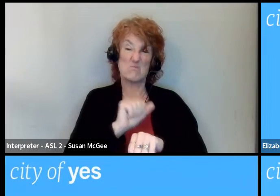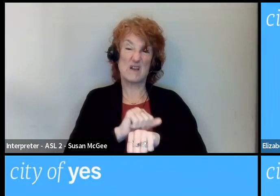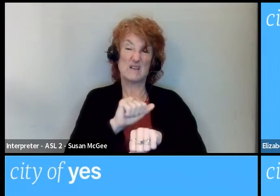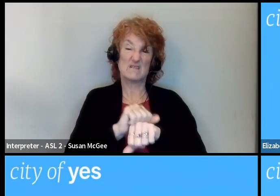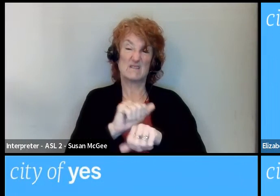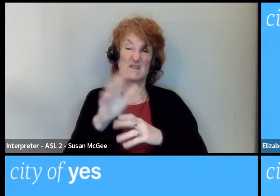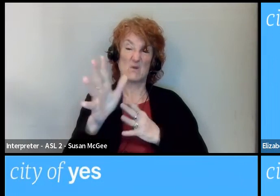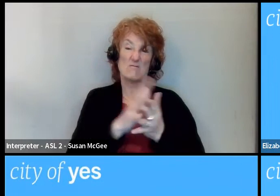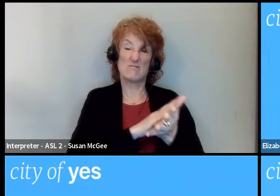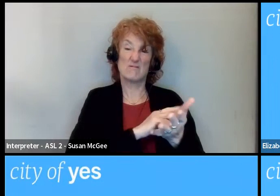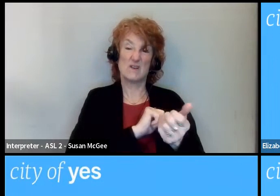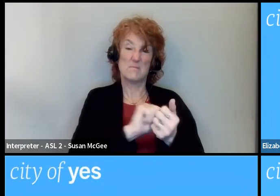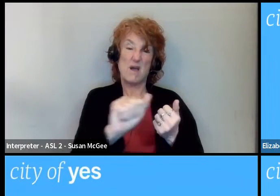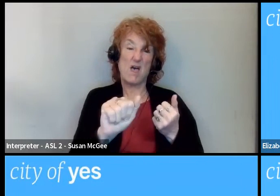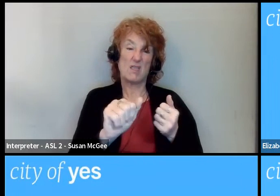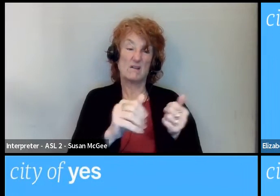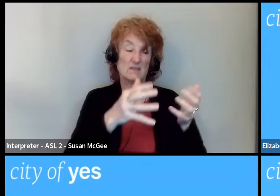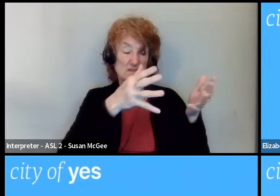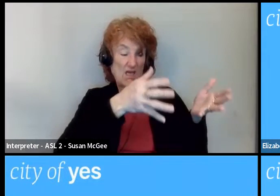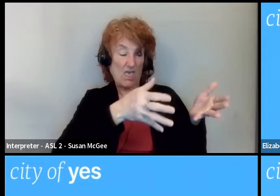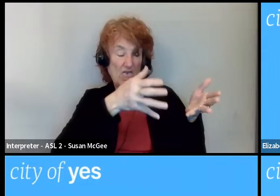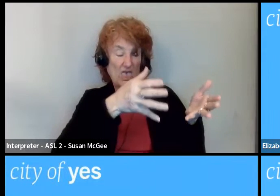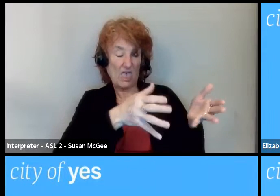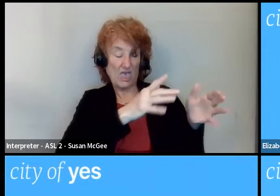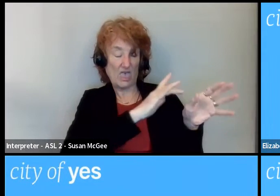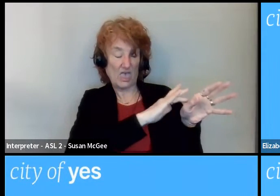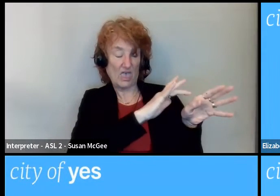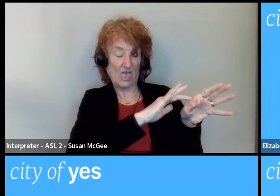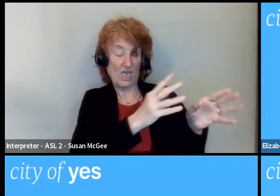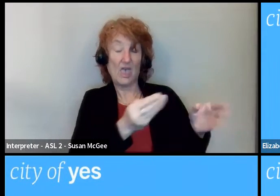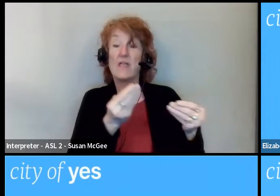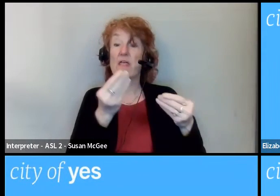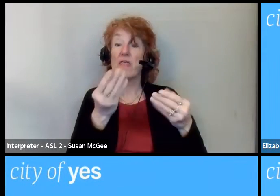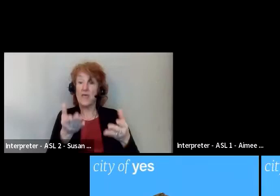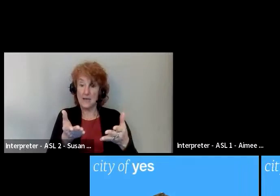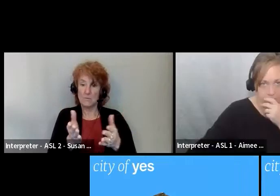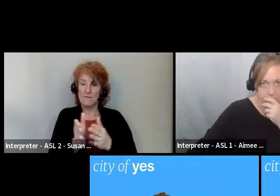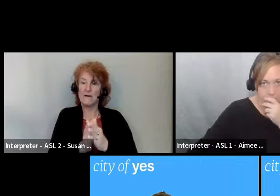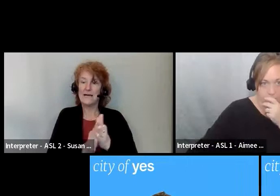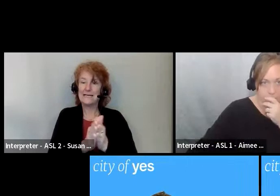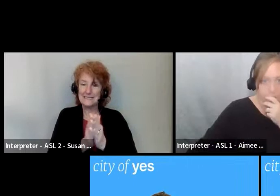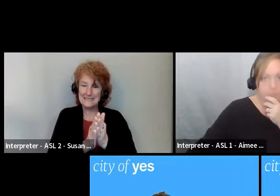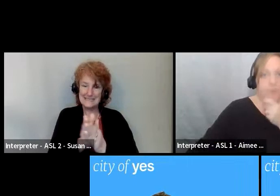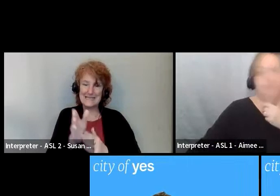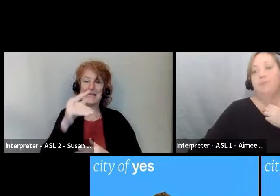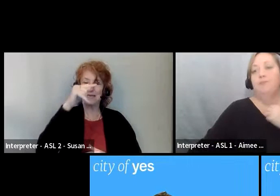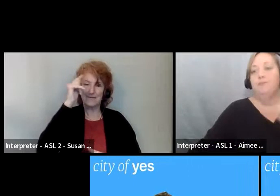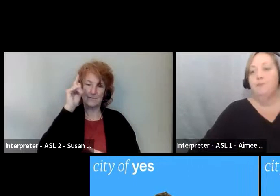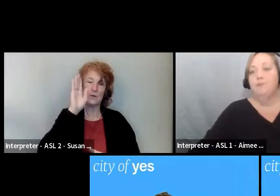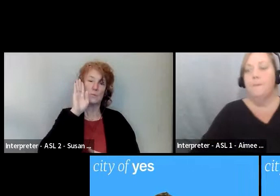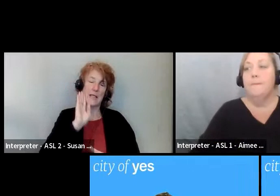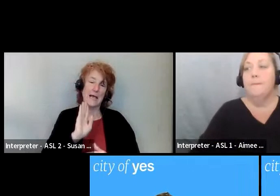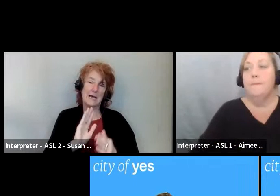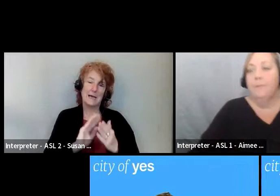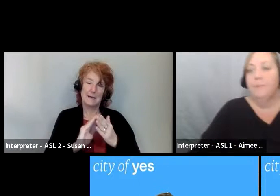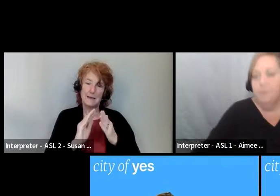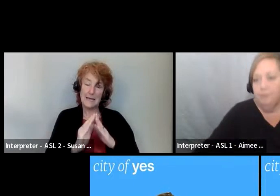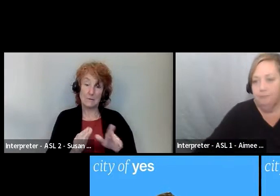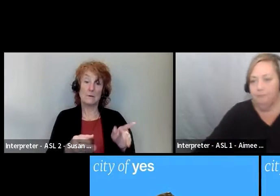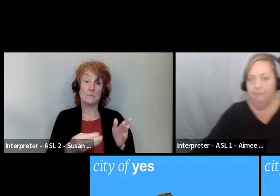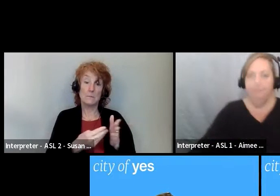were just standing there, they provided incentives to us Black and brown communities to own those